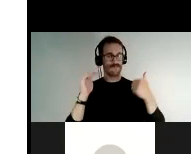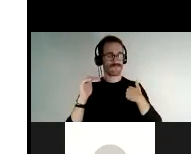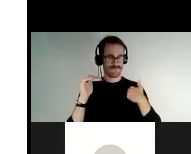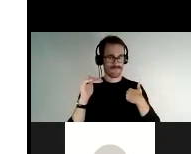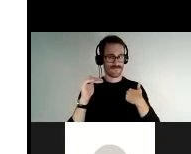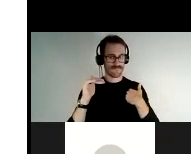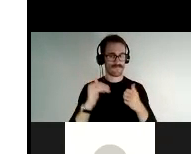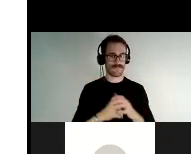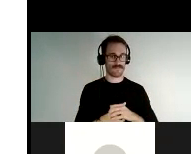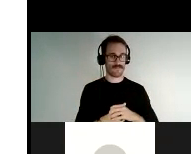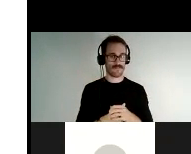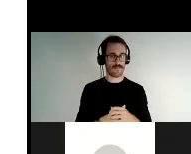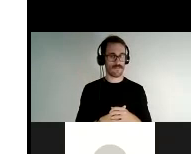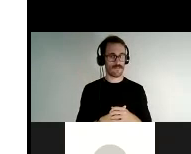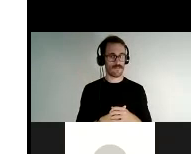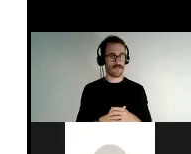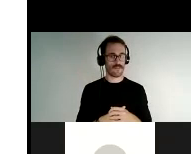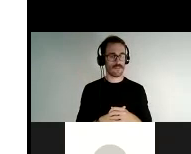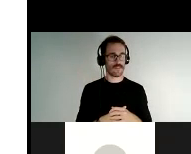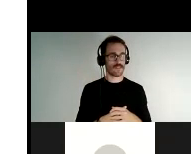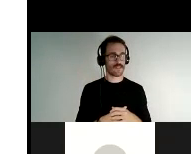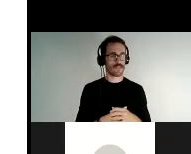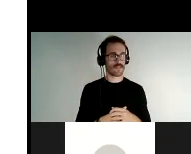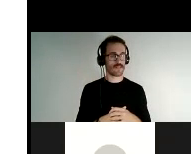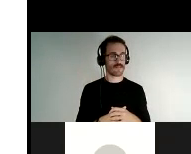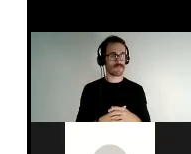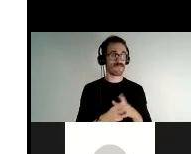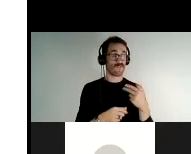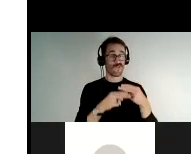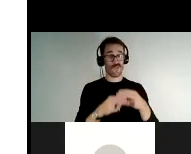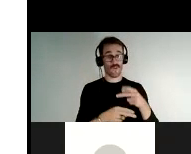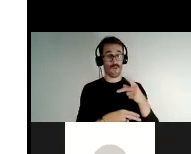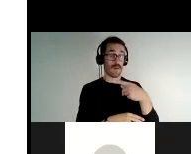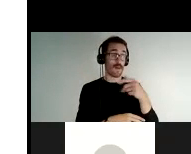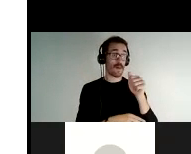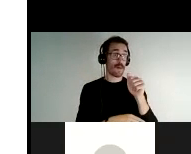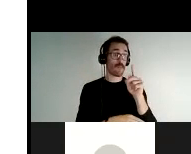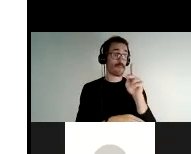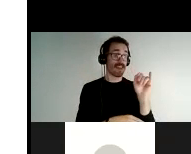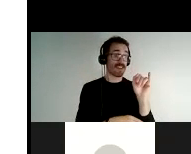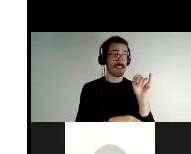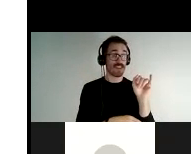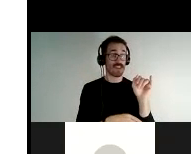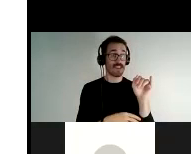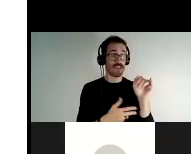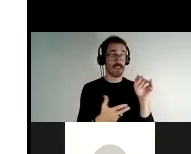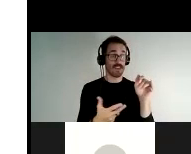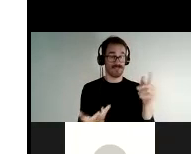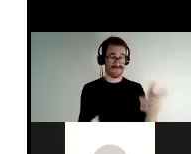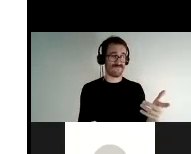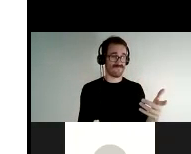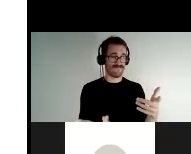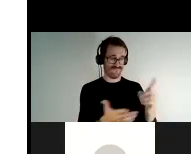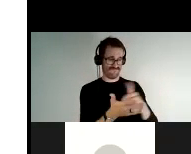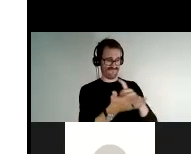we were when I was called Packy in public school, I was able to run home and